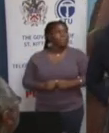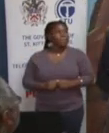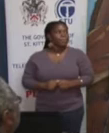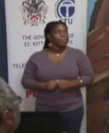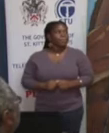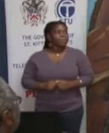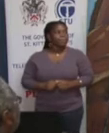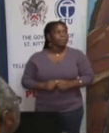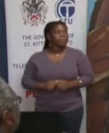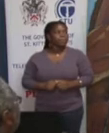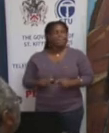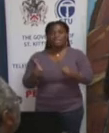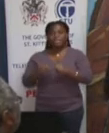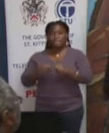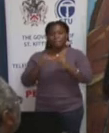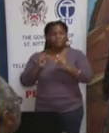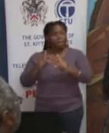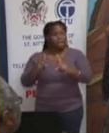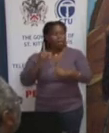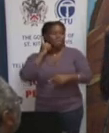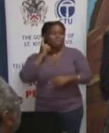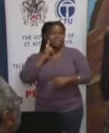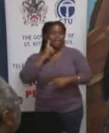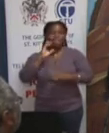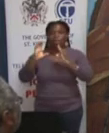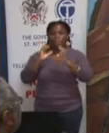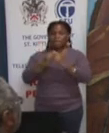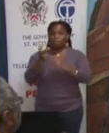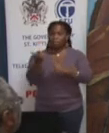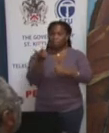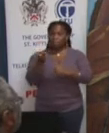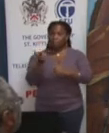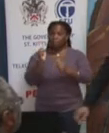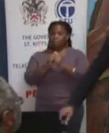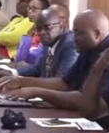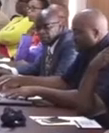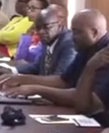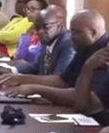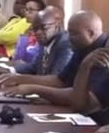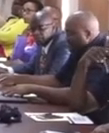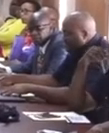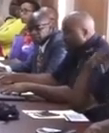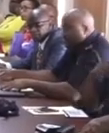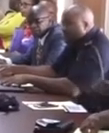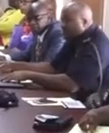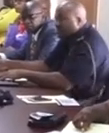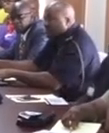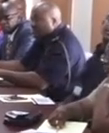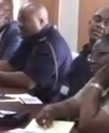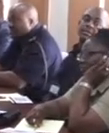a program aimed at providing video relay service for both the hearing and visually impaired. Moving